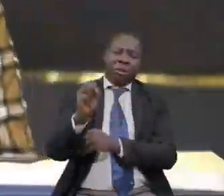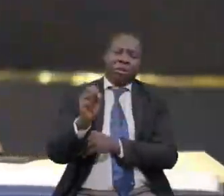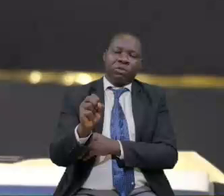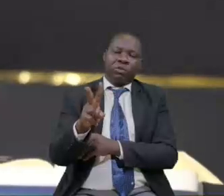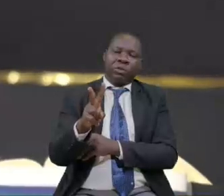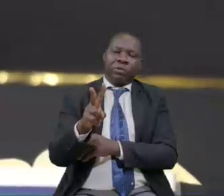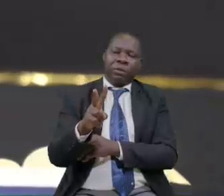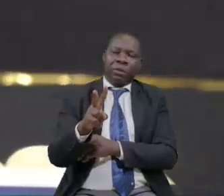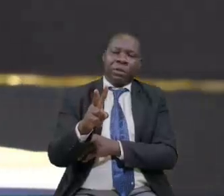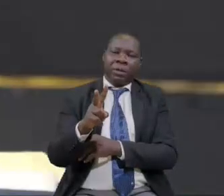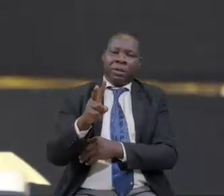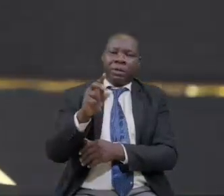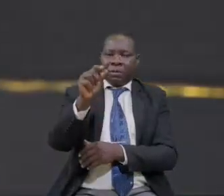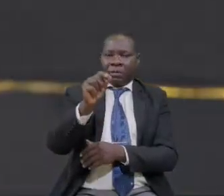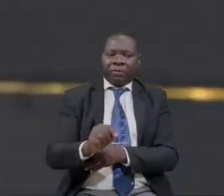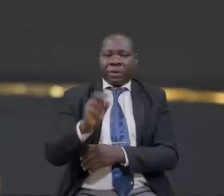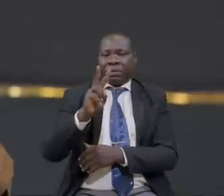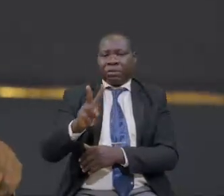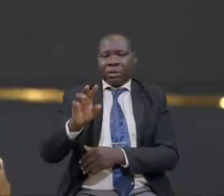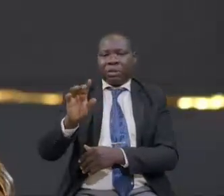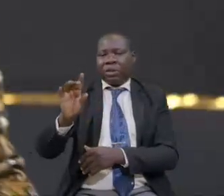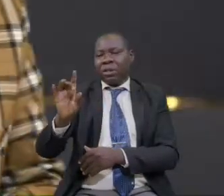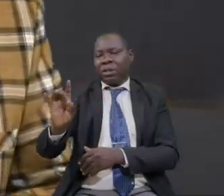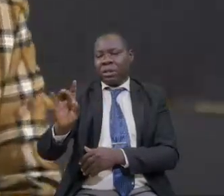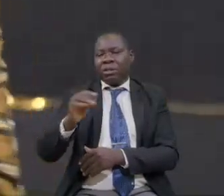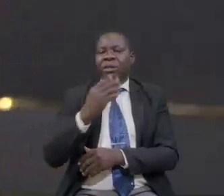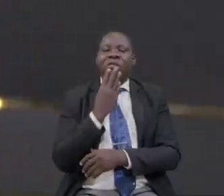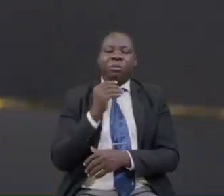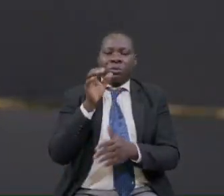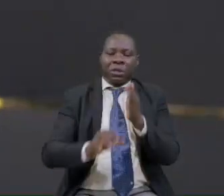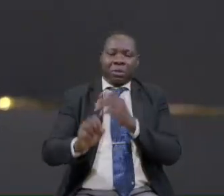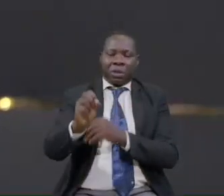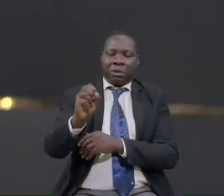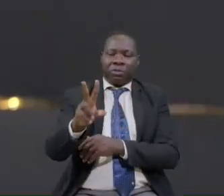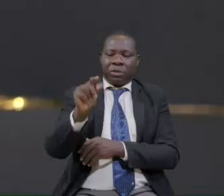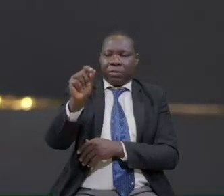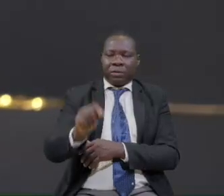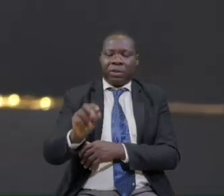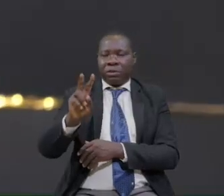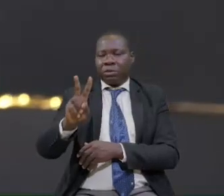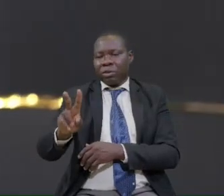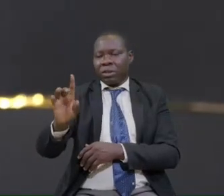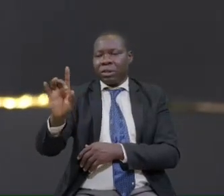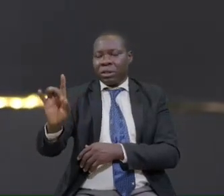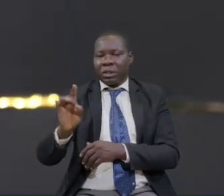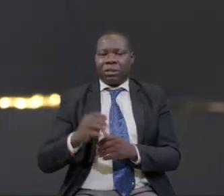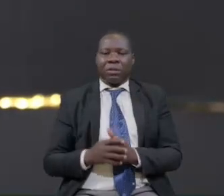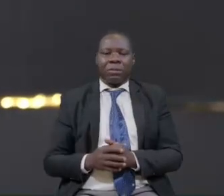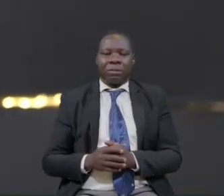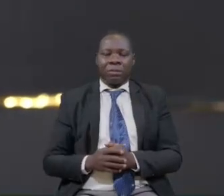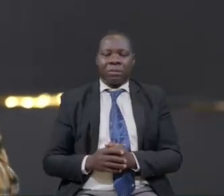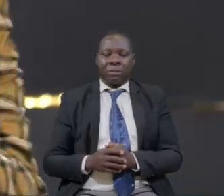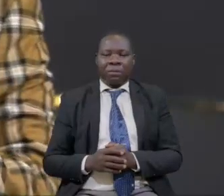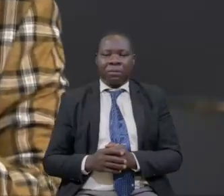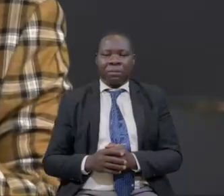verse 28. Hebrews chapter 12, reading from verse